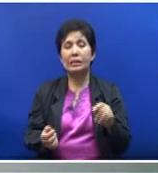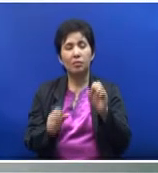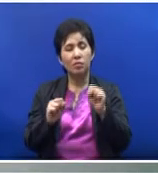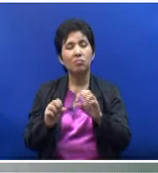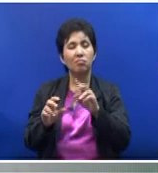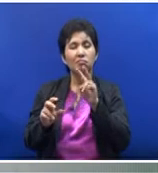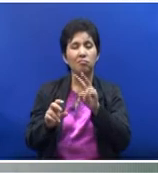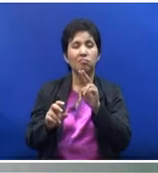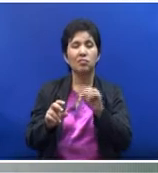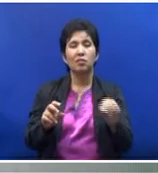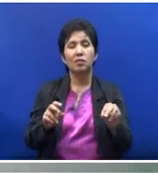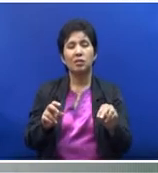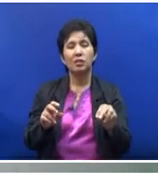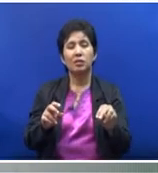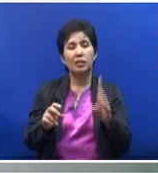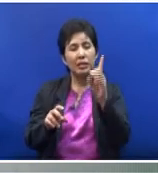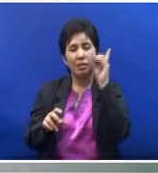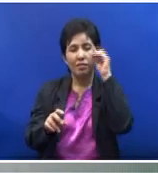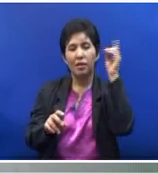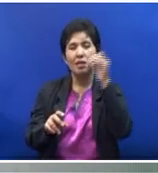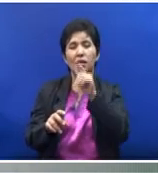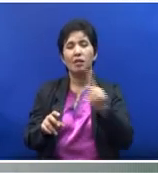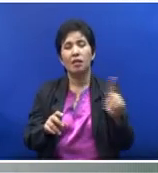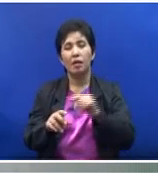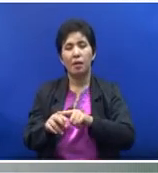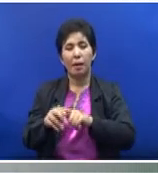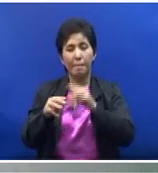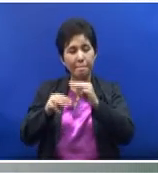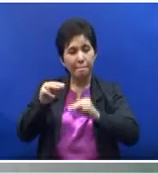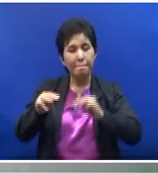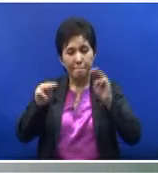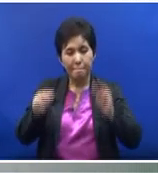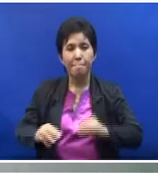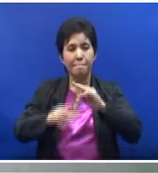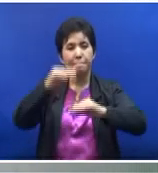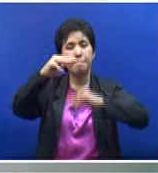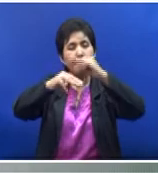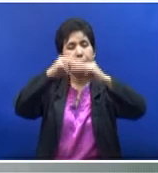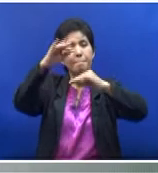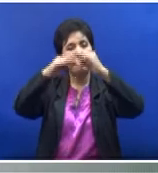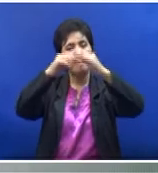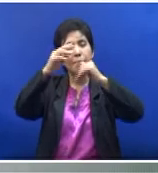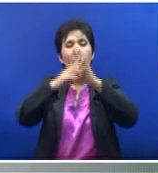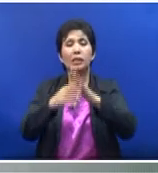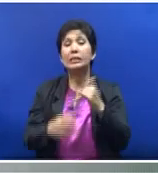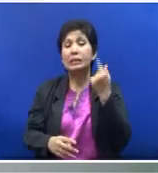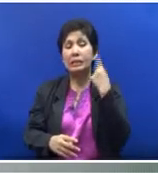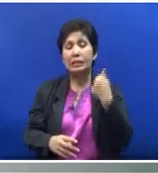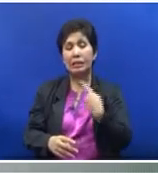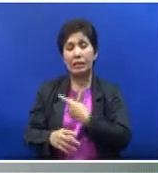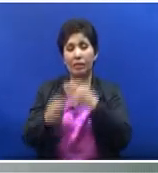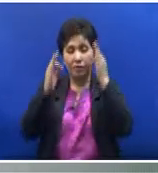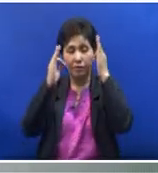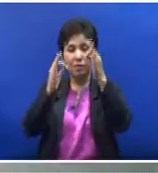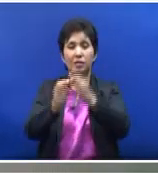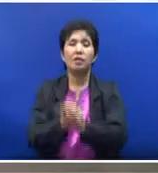Western civilization is the only standard by which human development and achievement is measured. Okay, just now we have go through